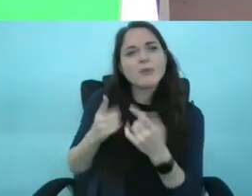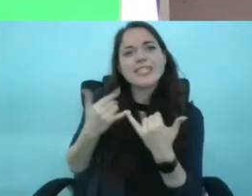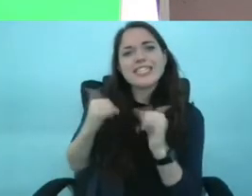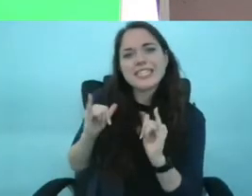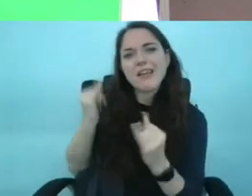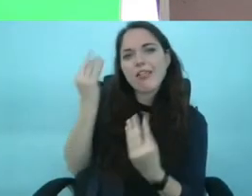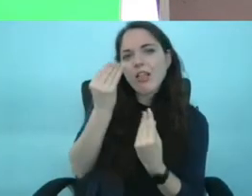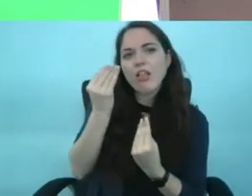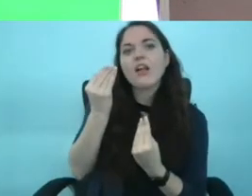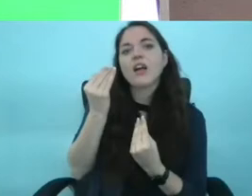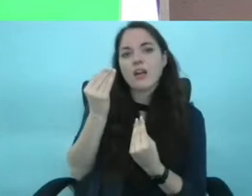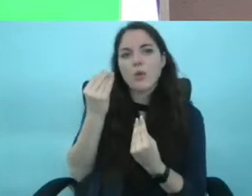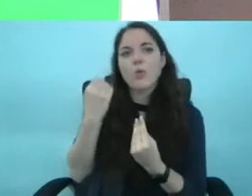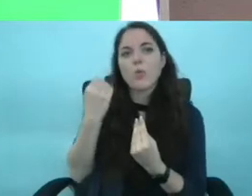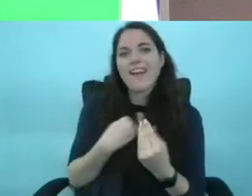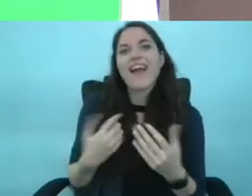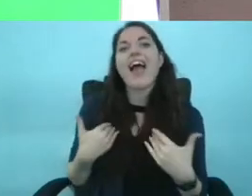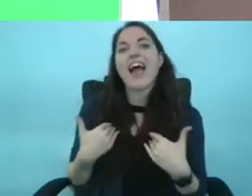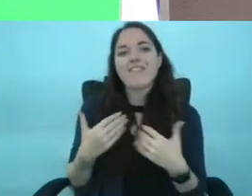over.